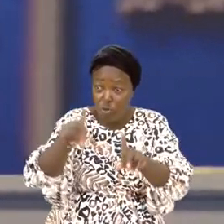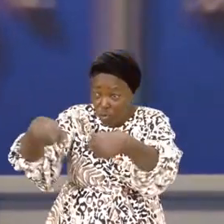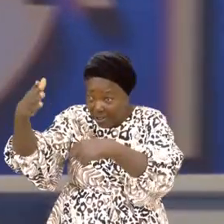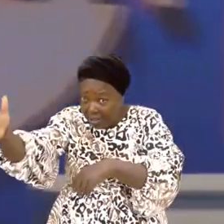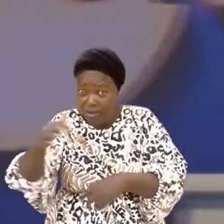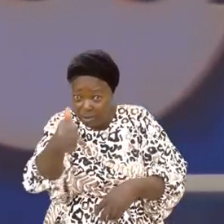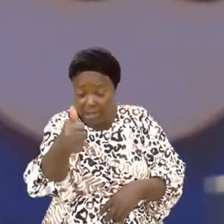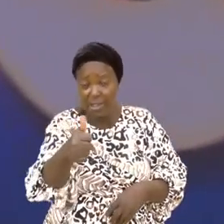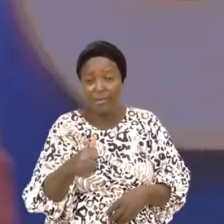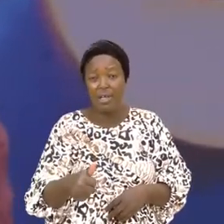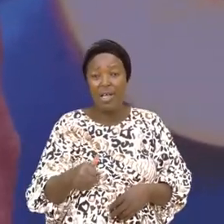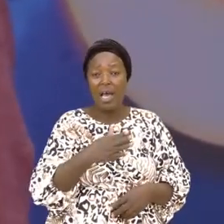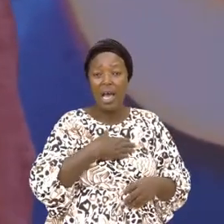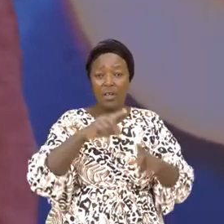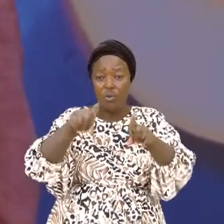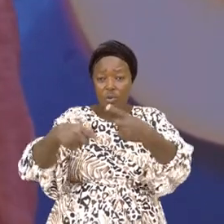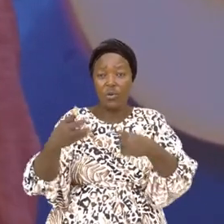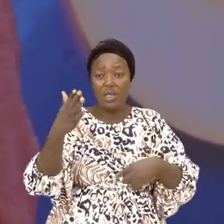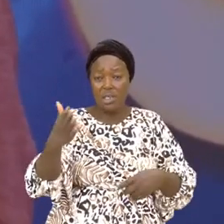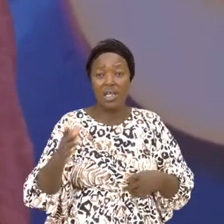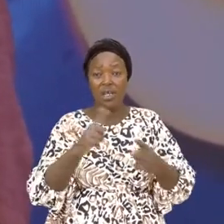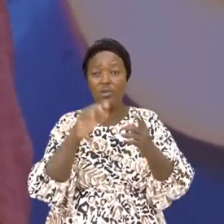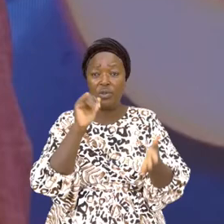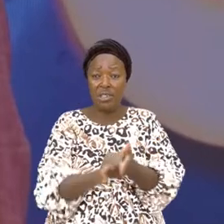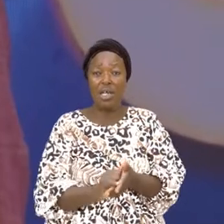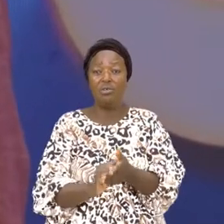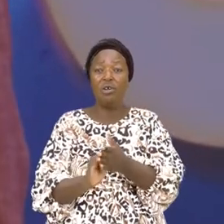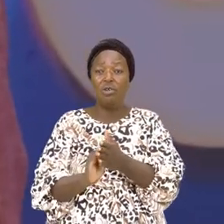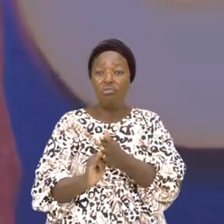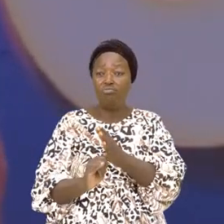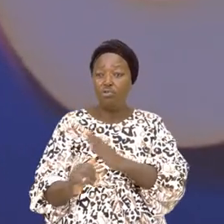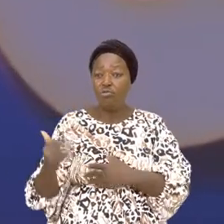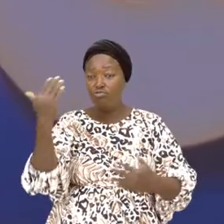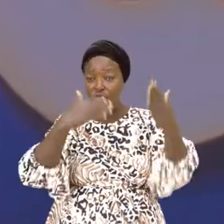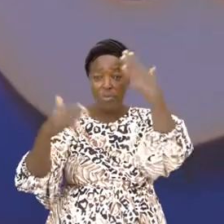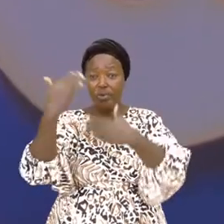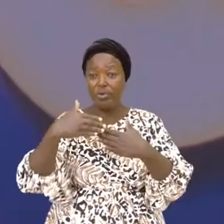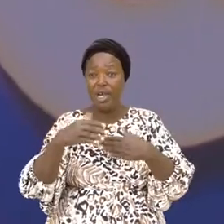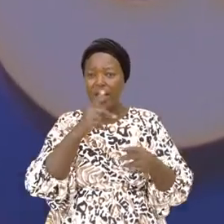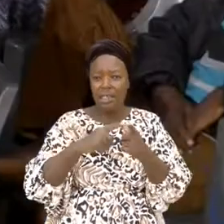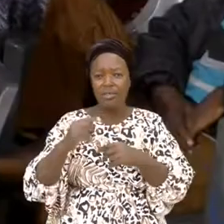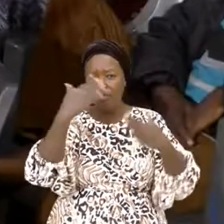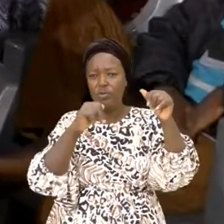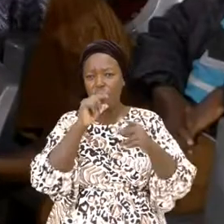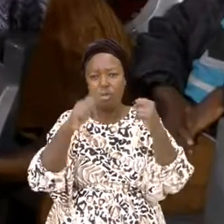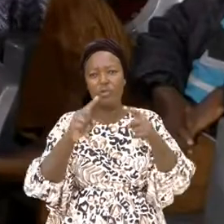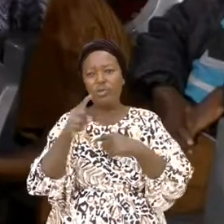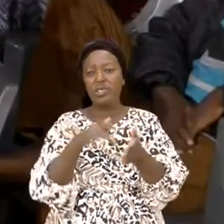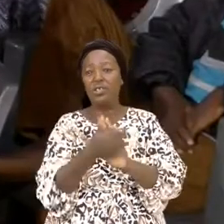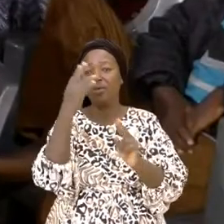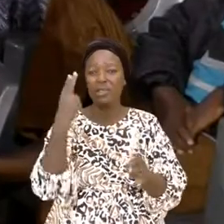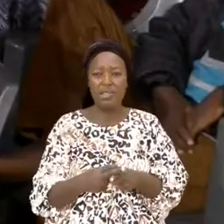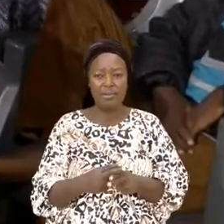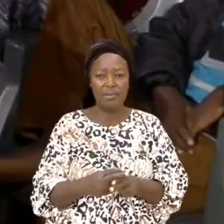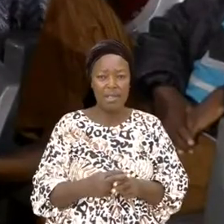yourself and going there to that trouble. Trouble will not come to you.